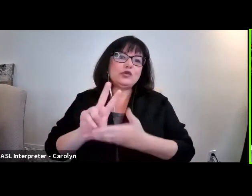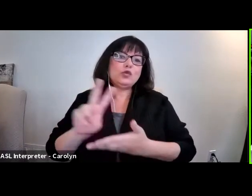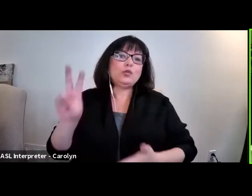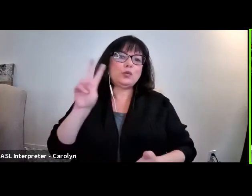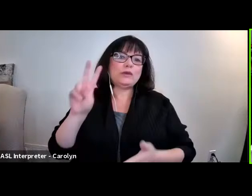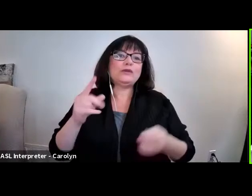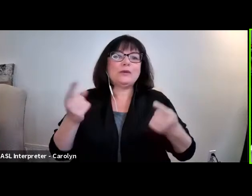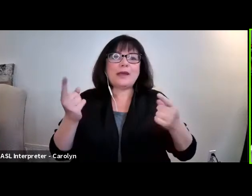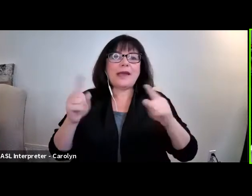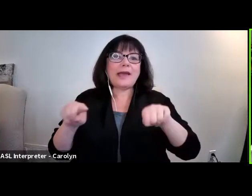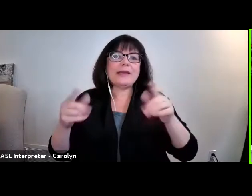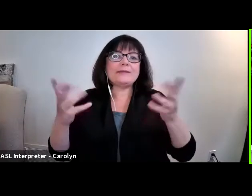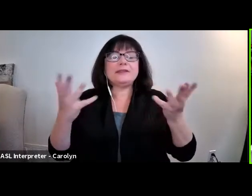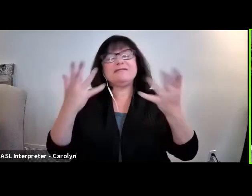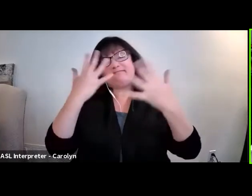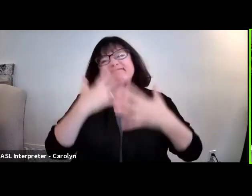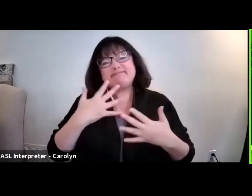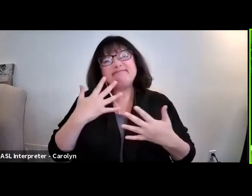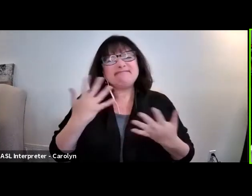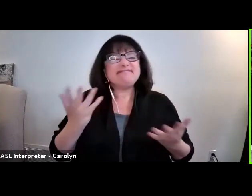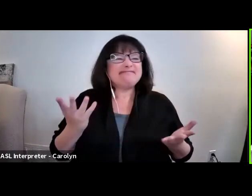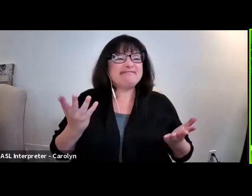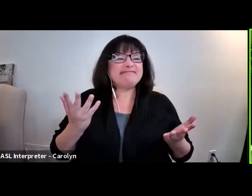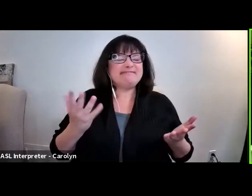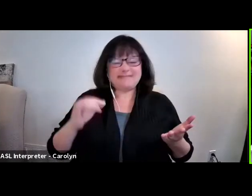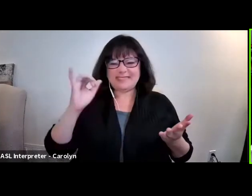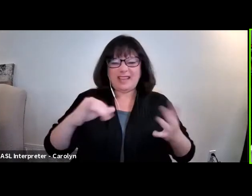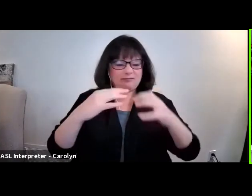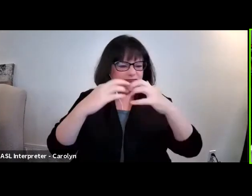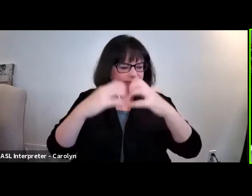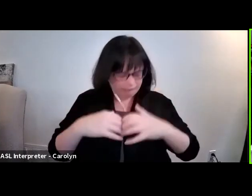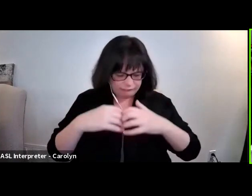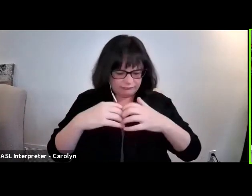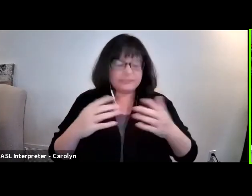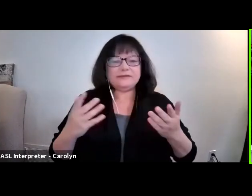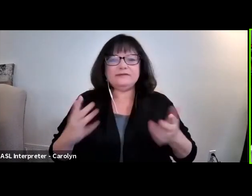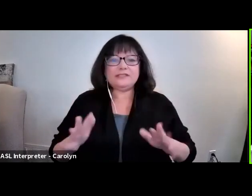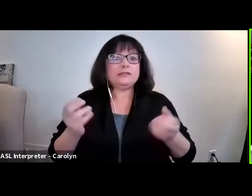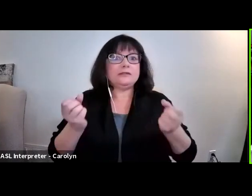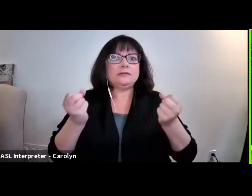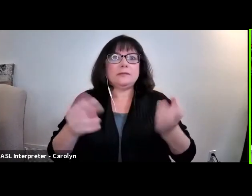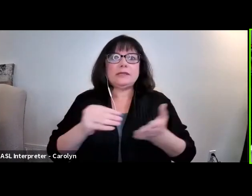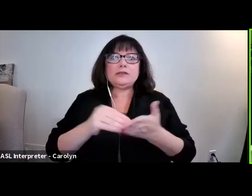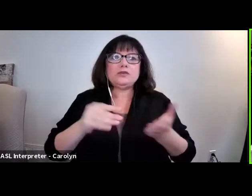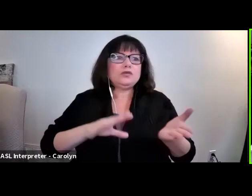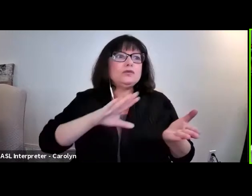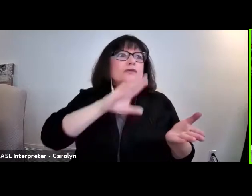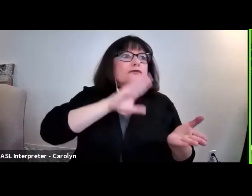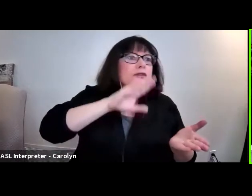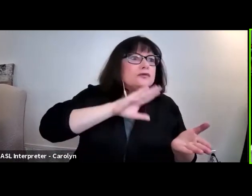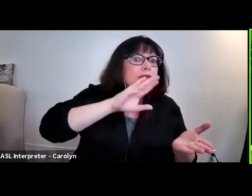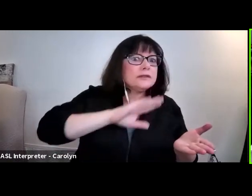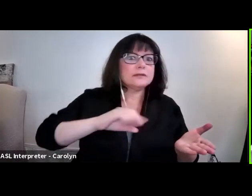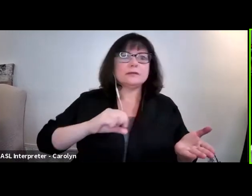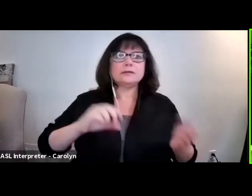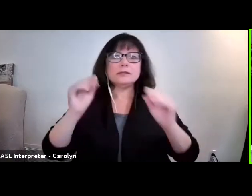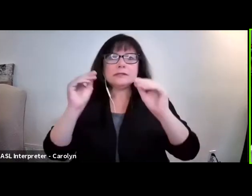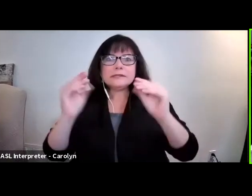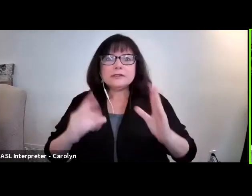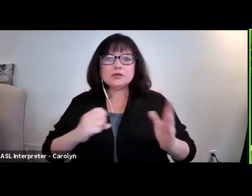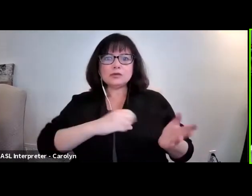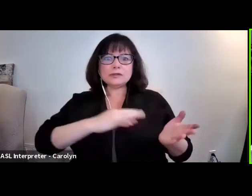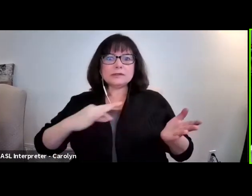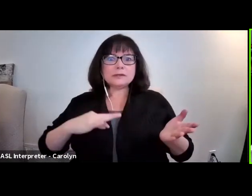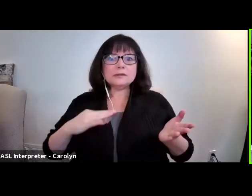unfortunate. I know that the outage caused frustration for many students and faculty members, as well